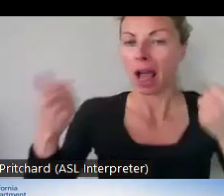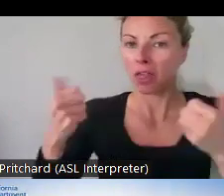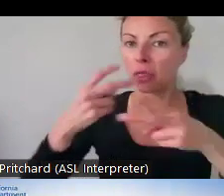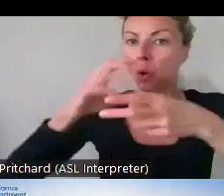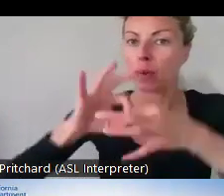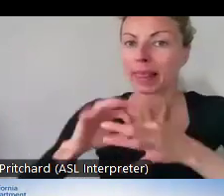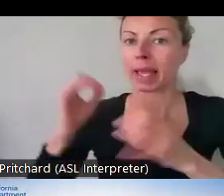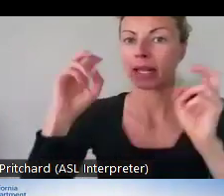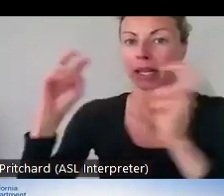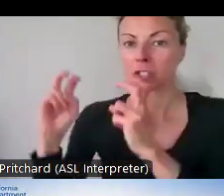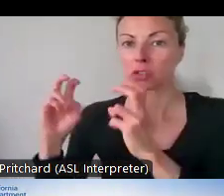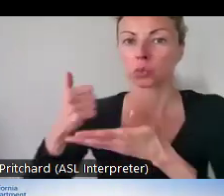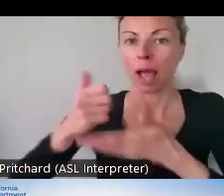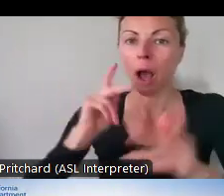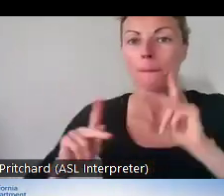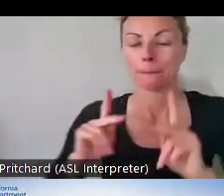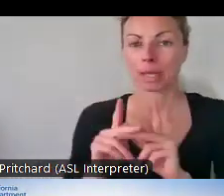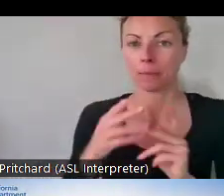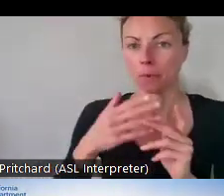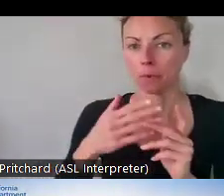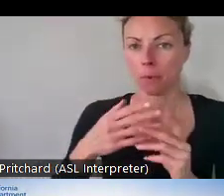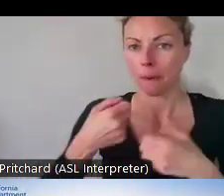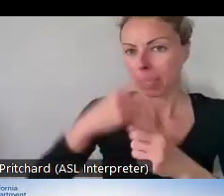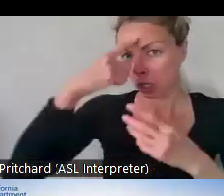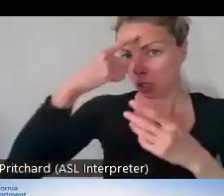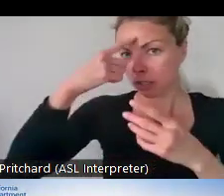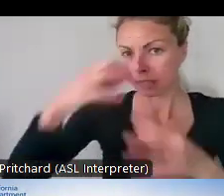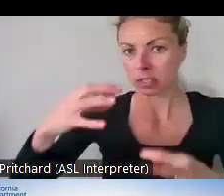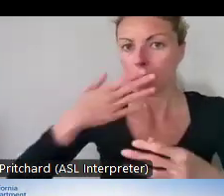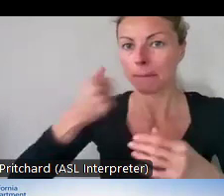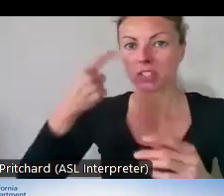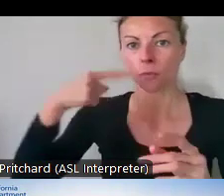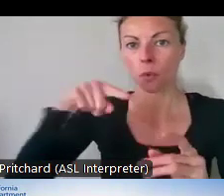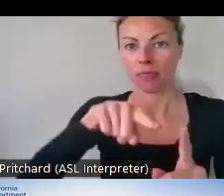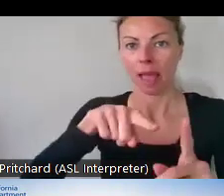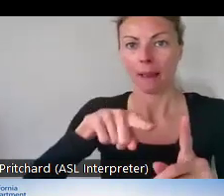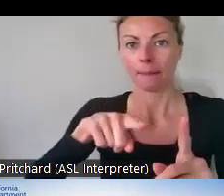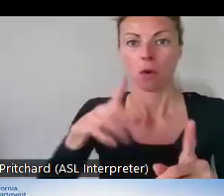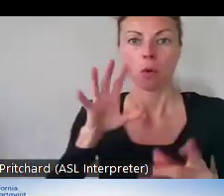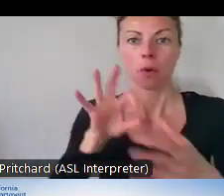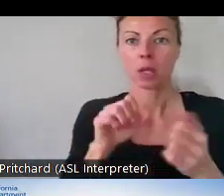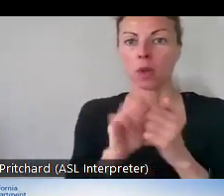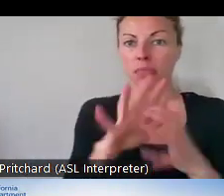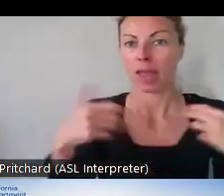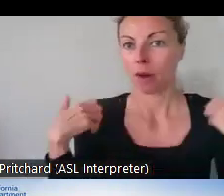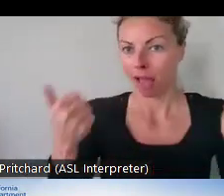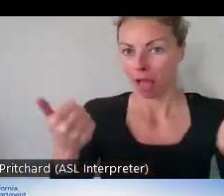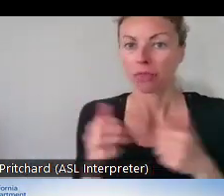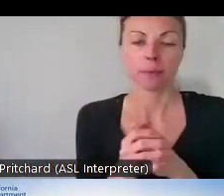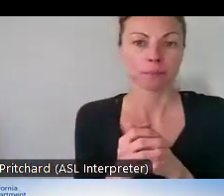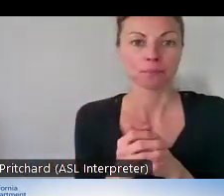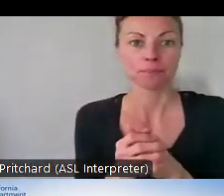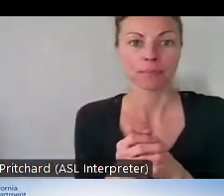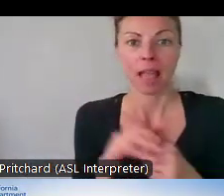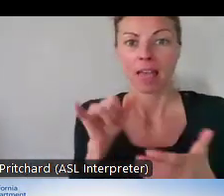the choices that are best for them in terms of meeting their health care needs. And with that, that wraps up a